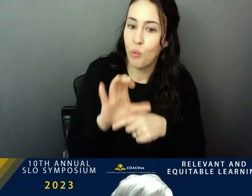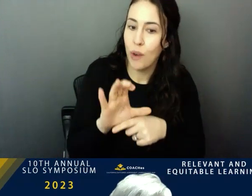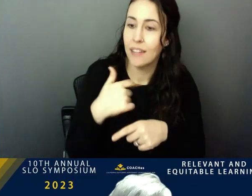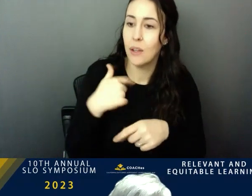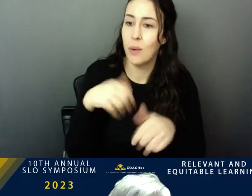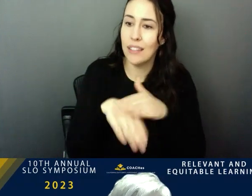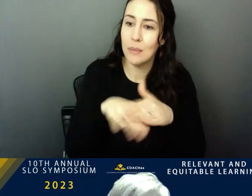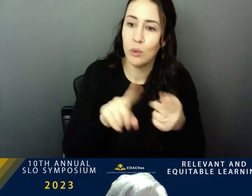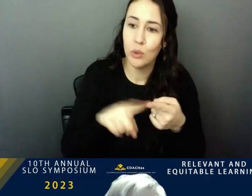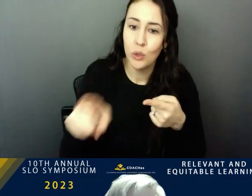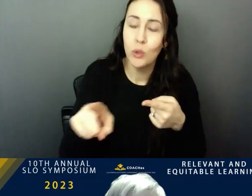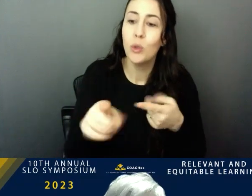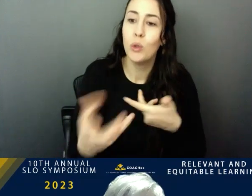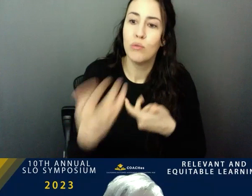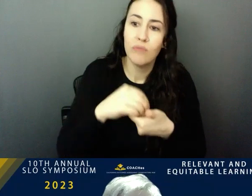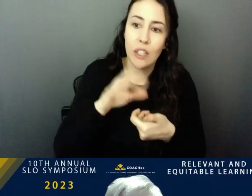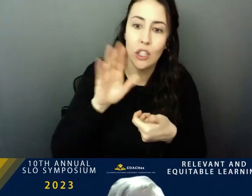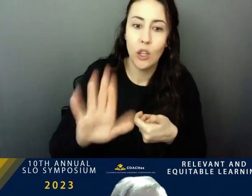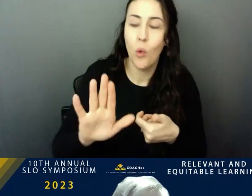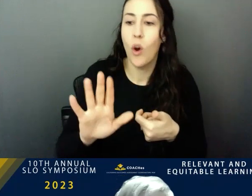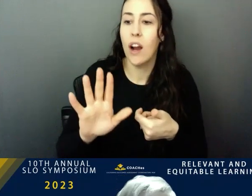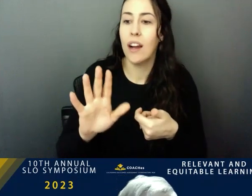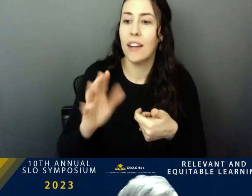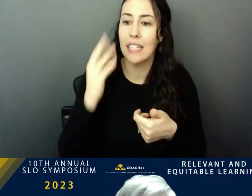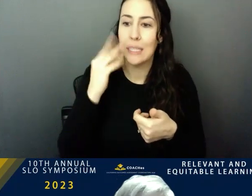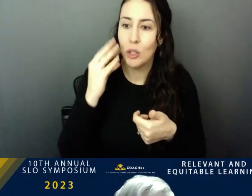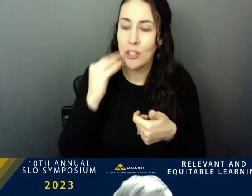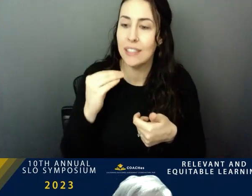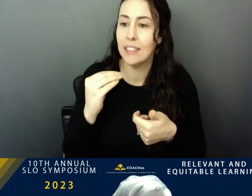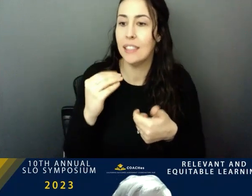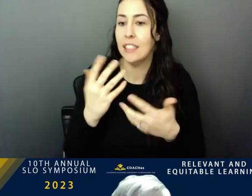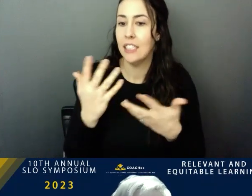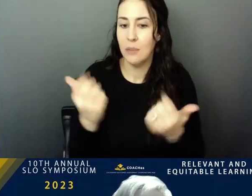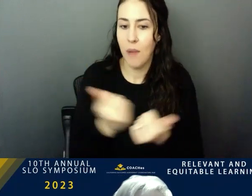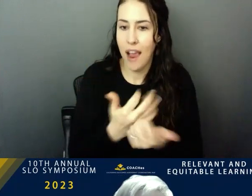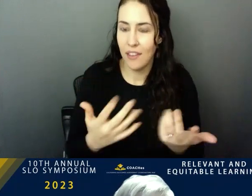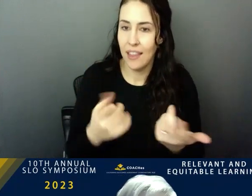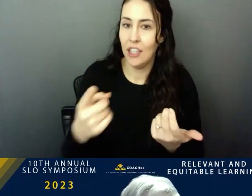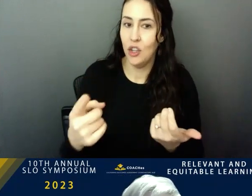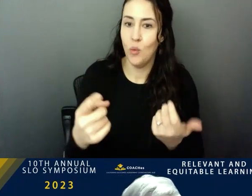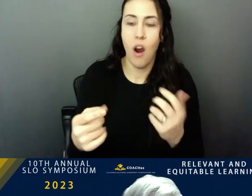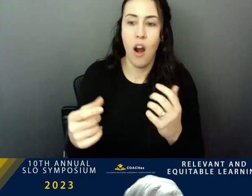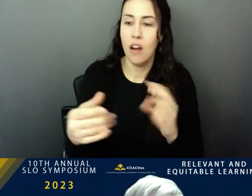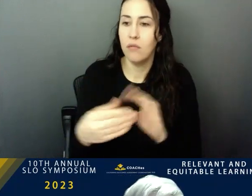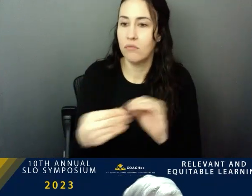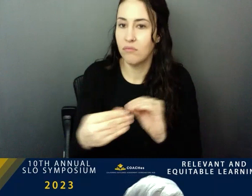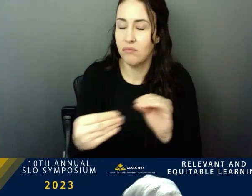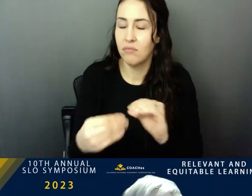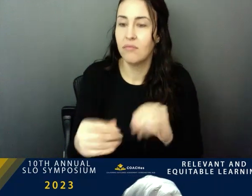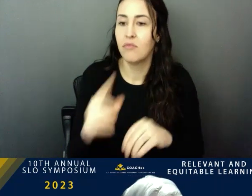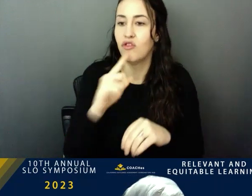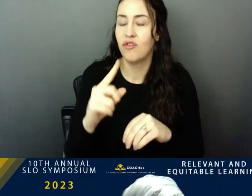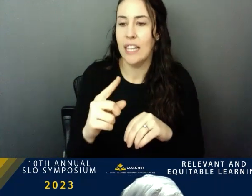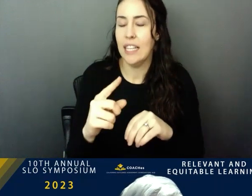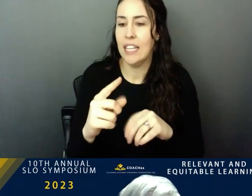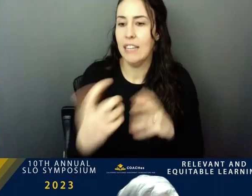it's inclusive of your lived experiences. And so everything you're saying is resonating so truly to that